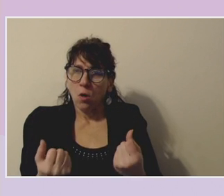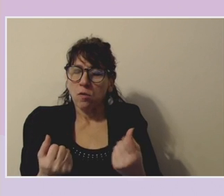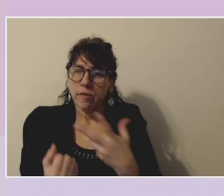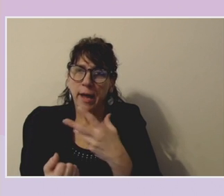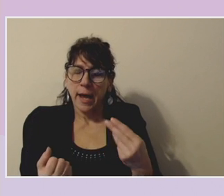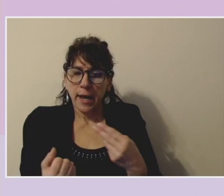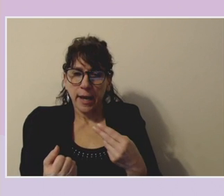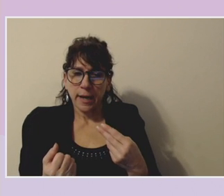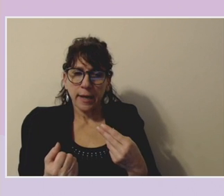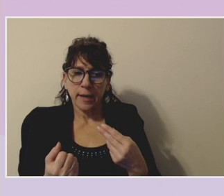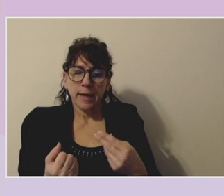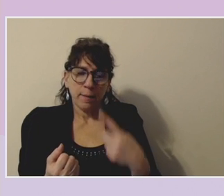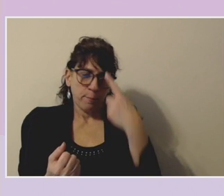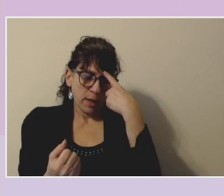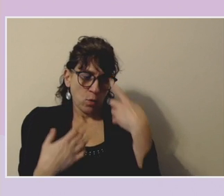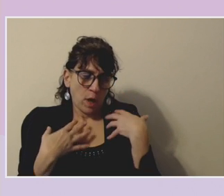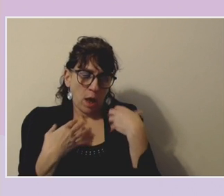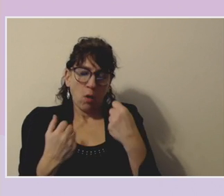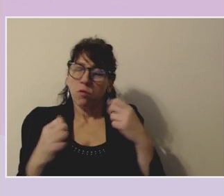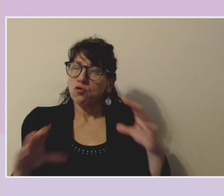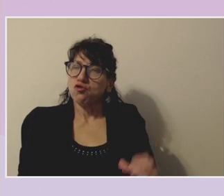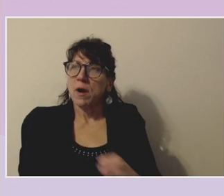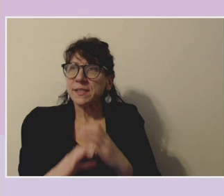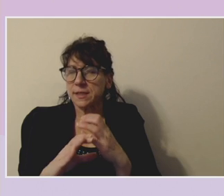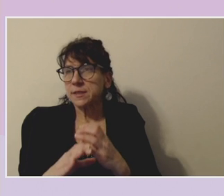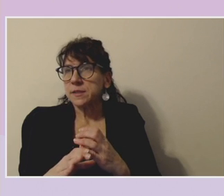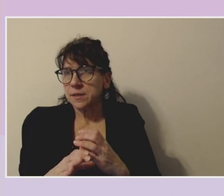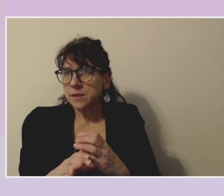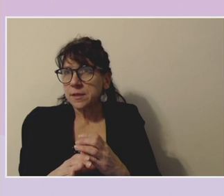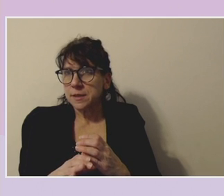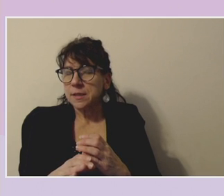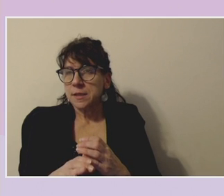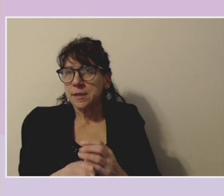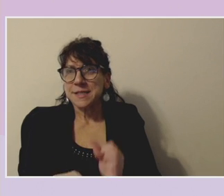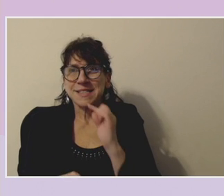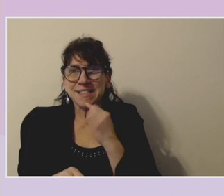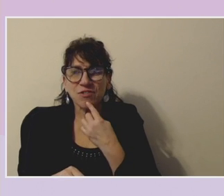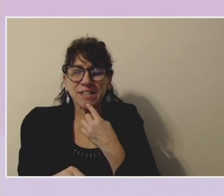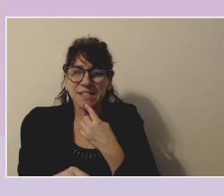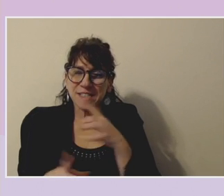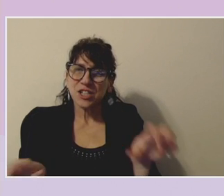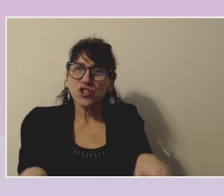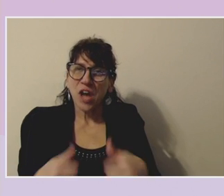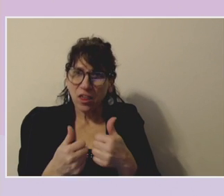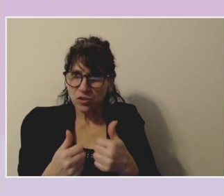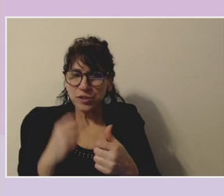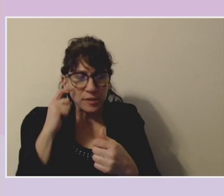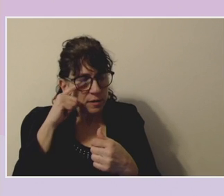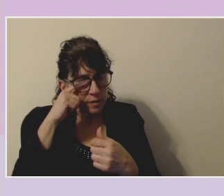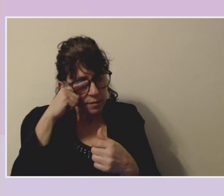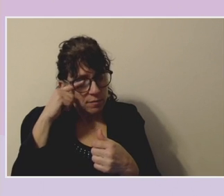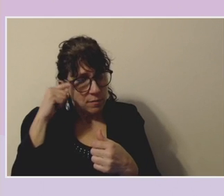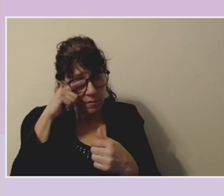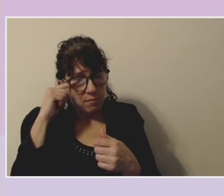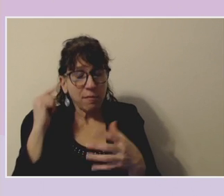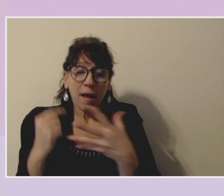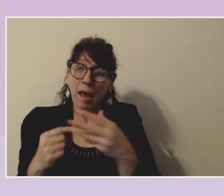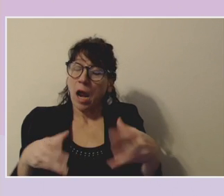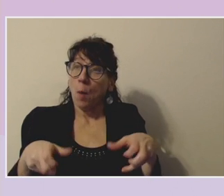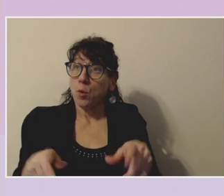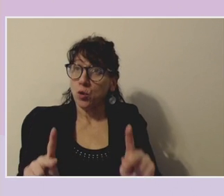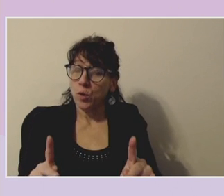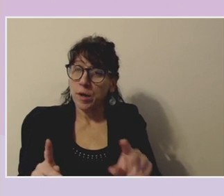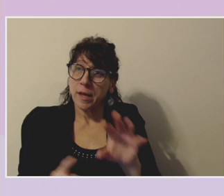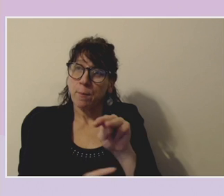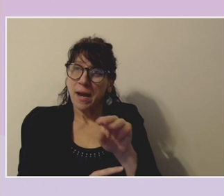In the mental health crisis, there are significant challenges and opportunities that the Medicaid